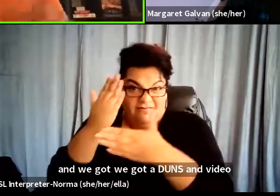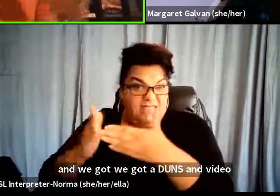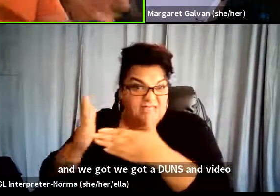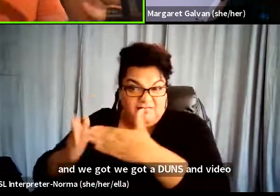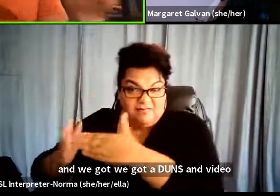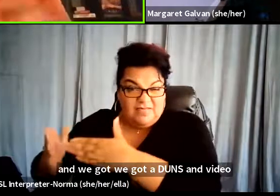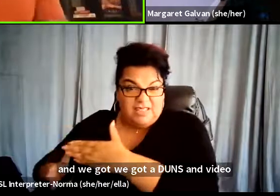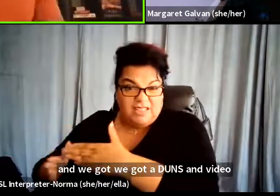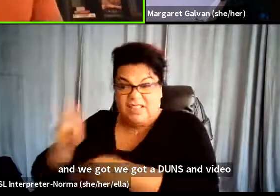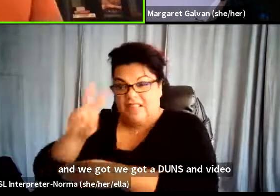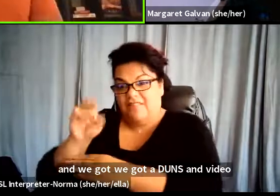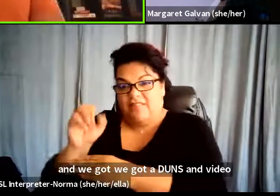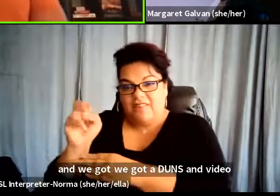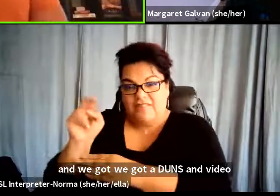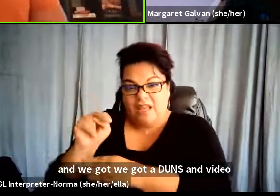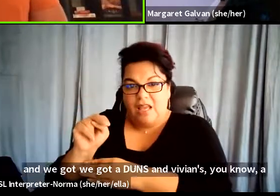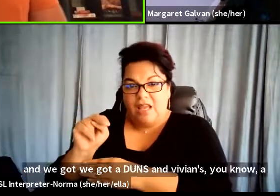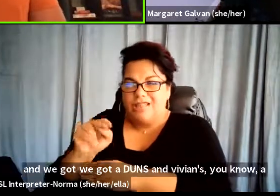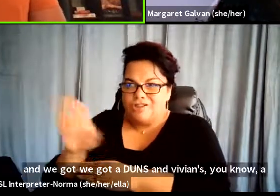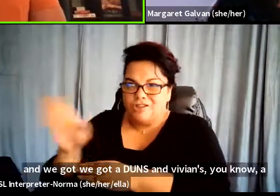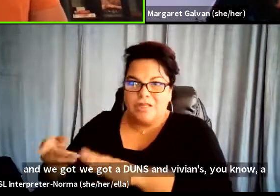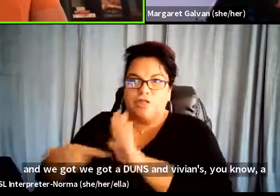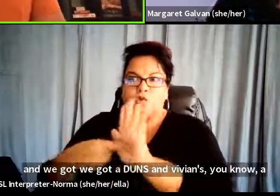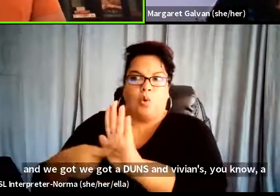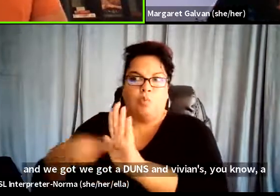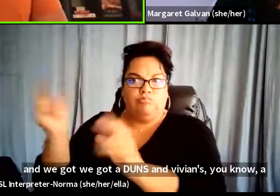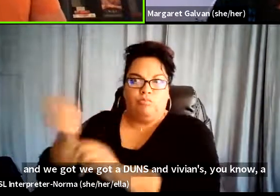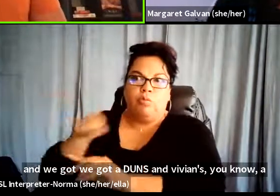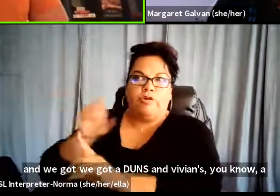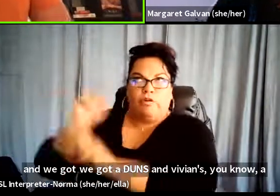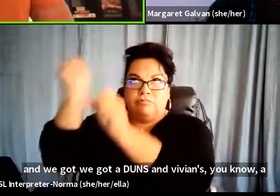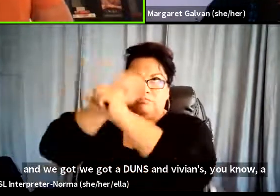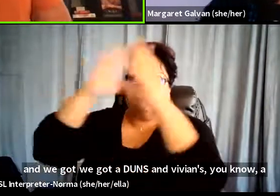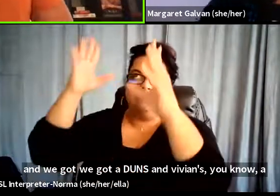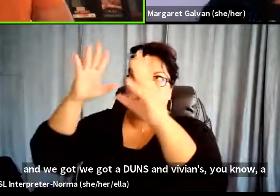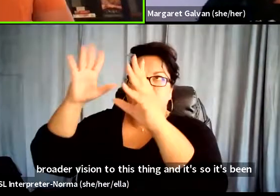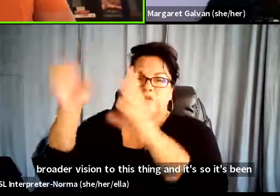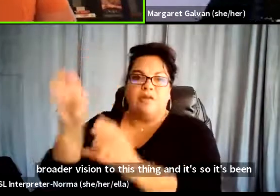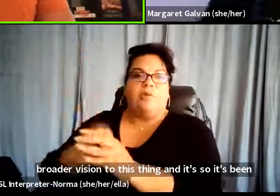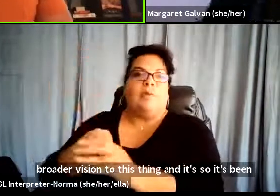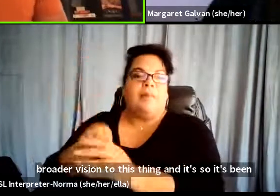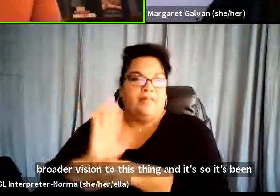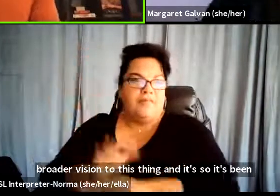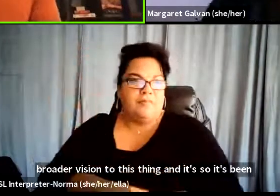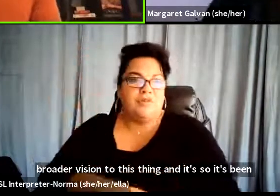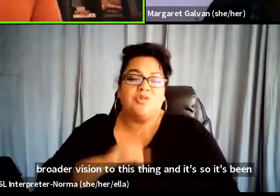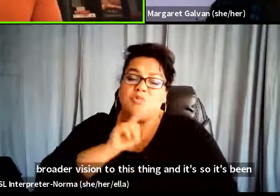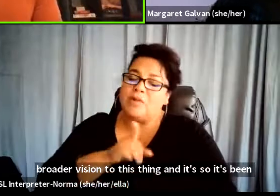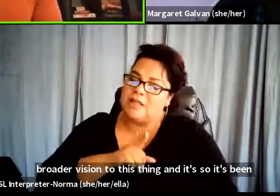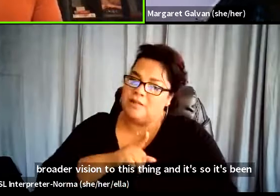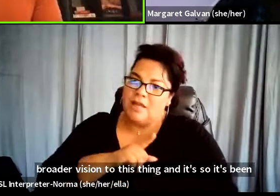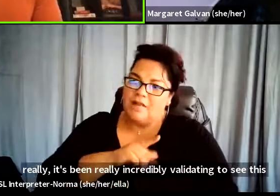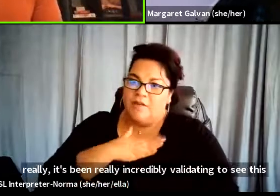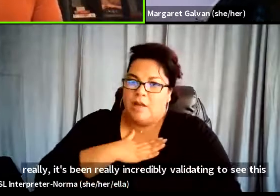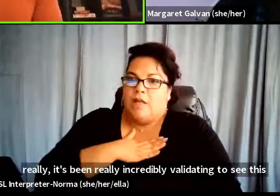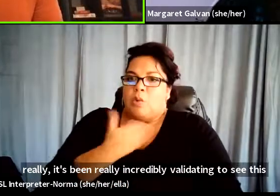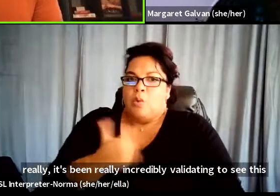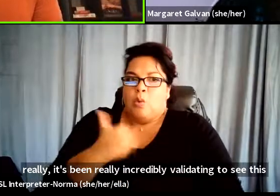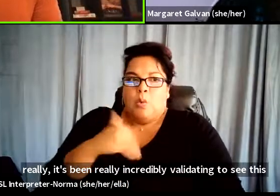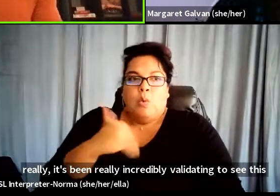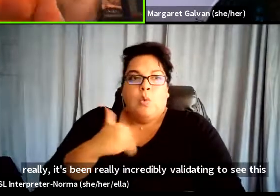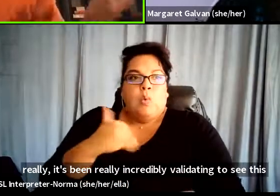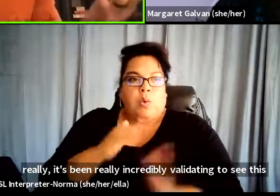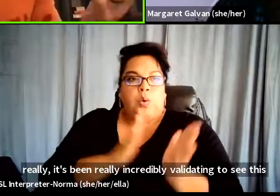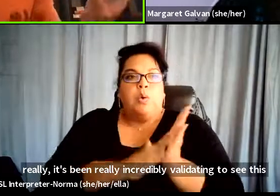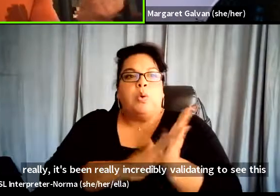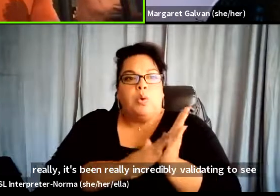Vivian's, you know, uh, brought her vision to this thing. And it's, so it's been really, it's been really incredibly validating to see this work now get a lot